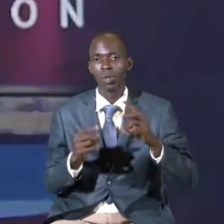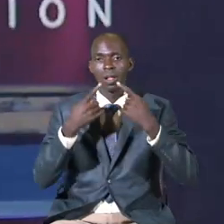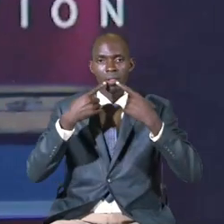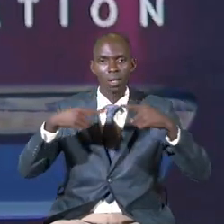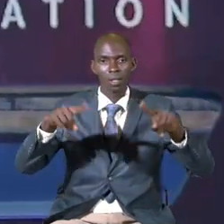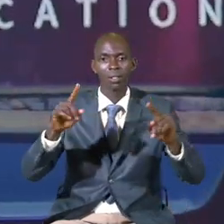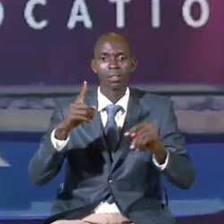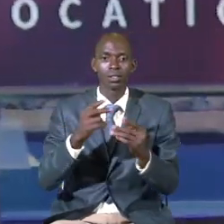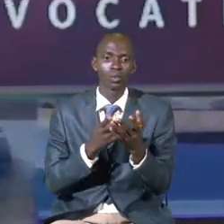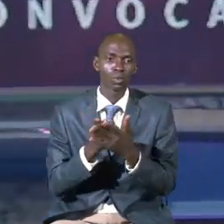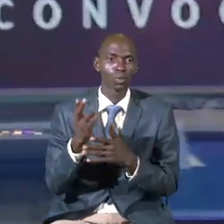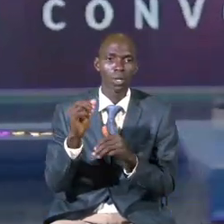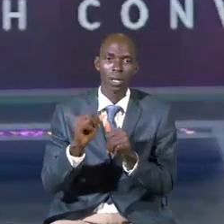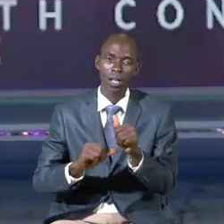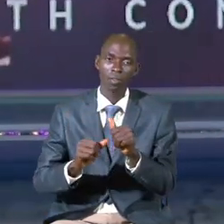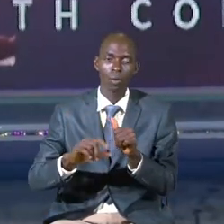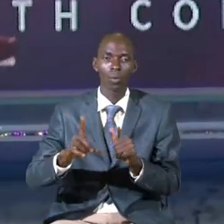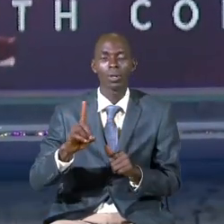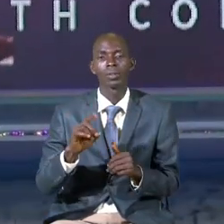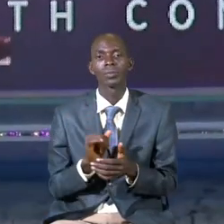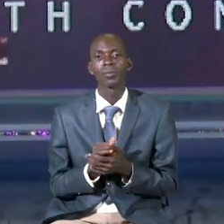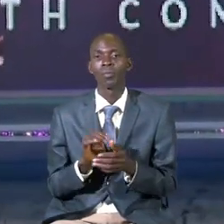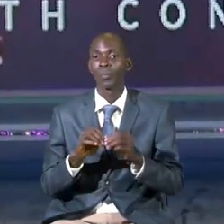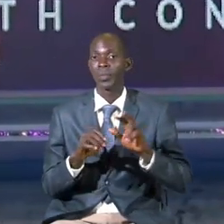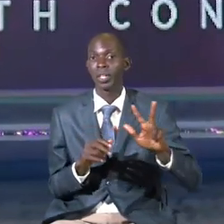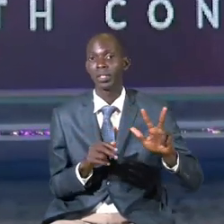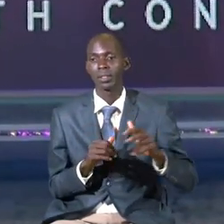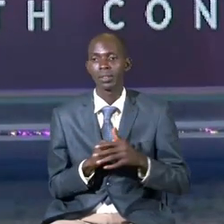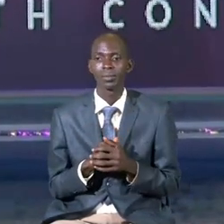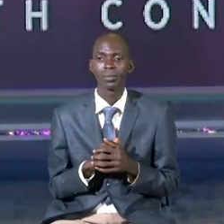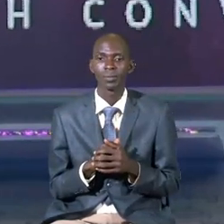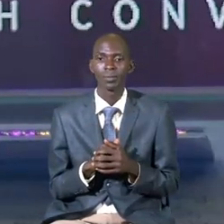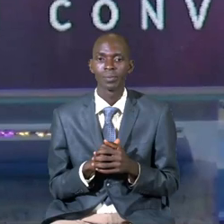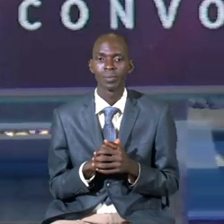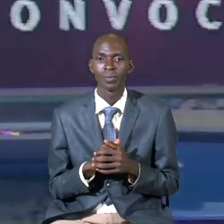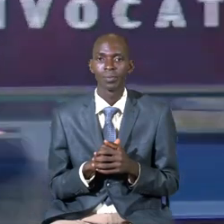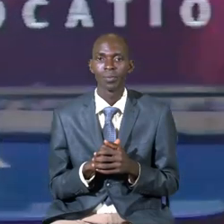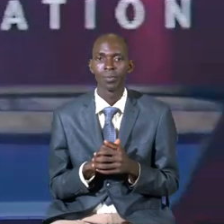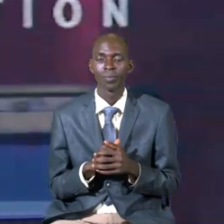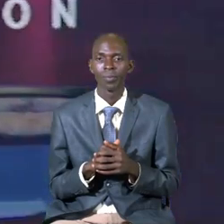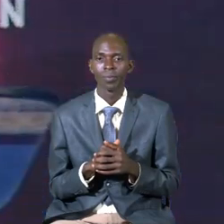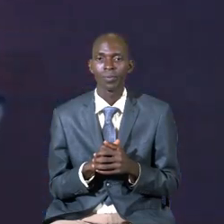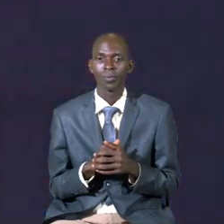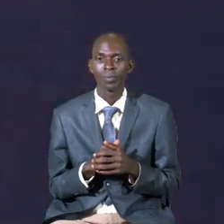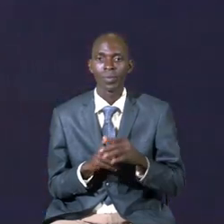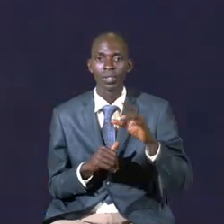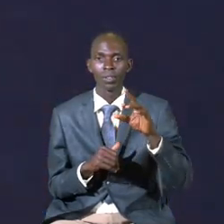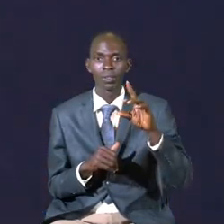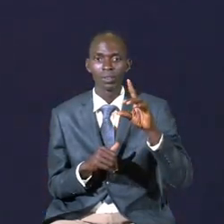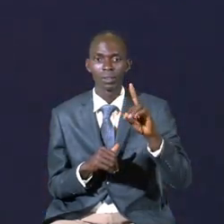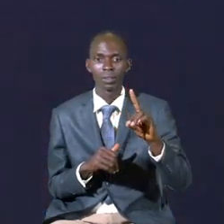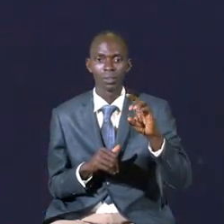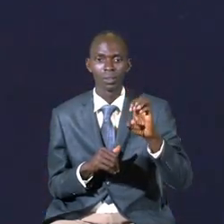the truth everywhere number three deal in truth